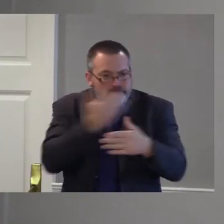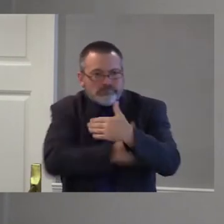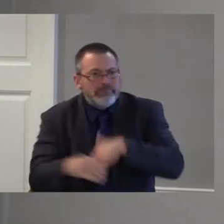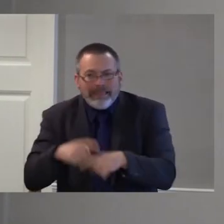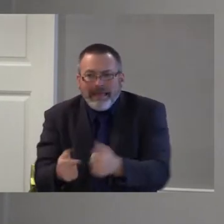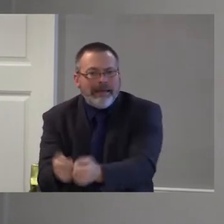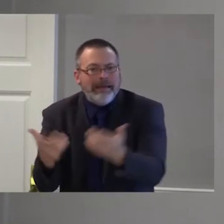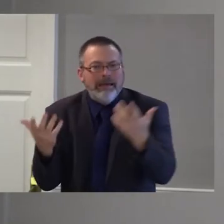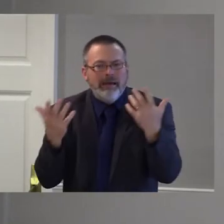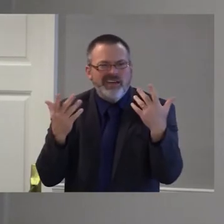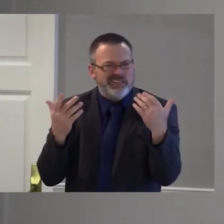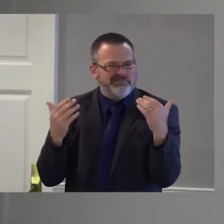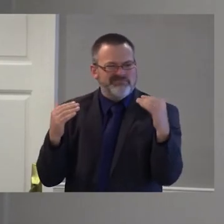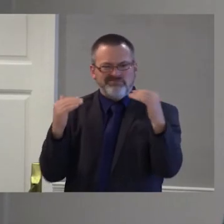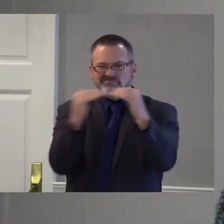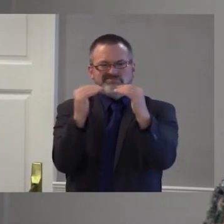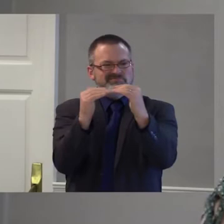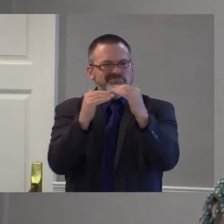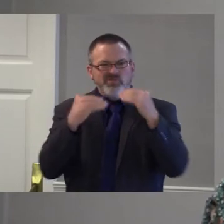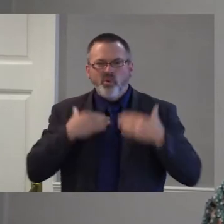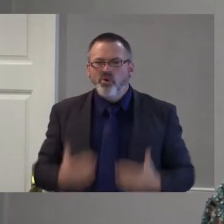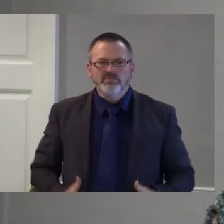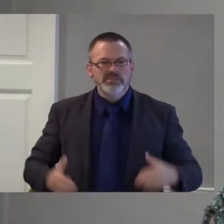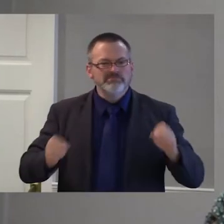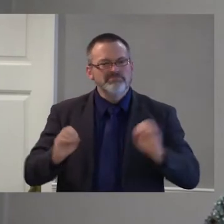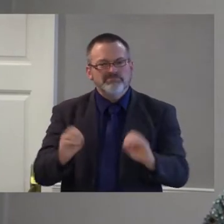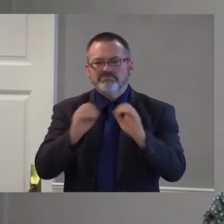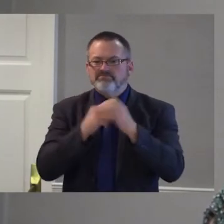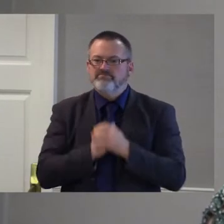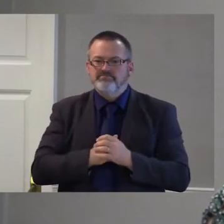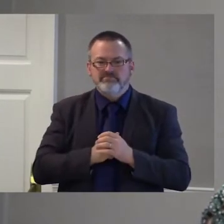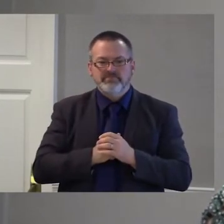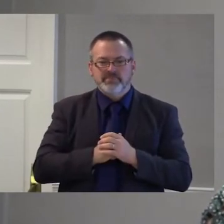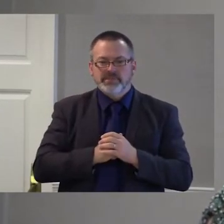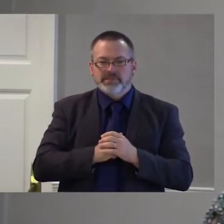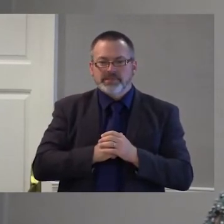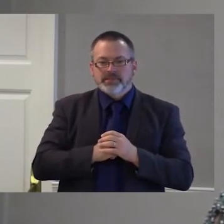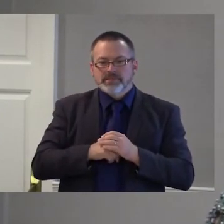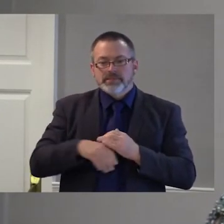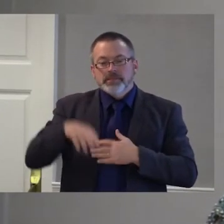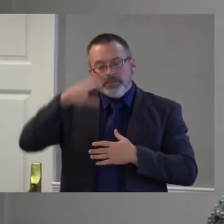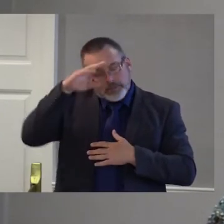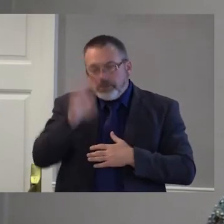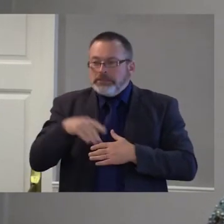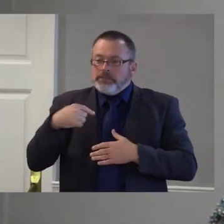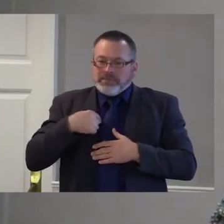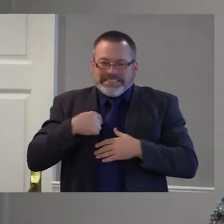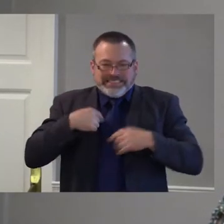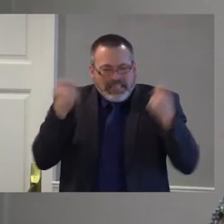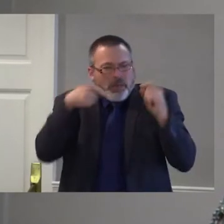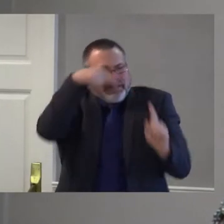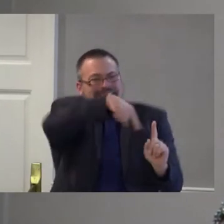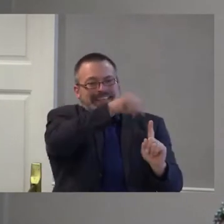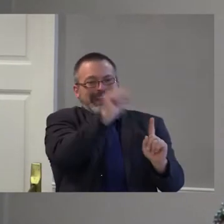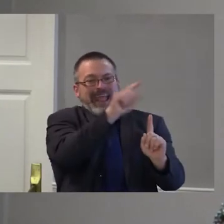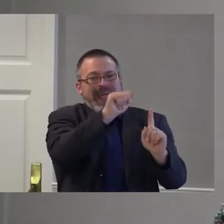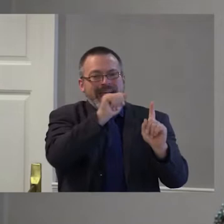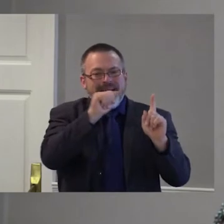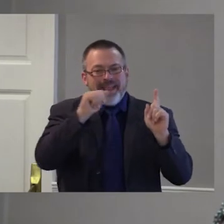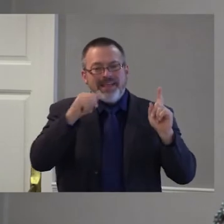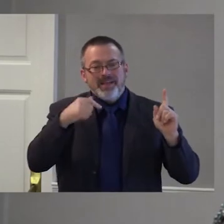for us. We will rejoice and claim our stake in this world. We are proud to be living with